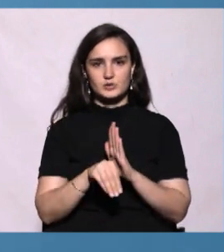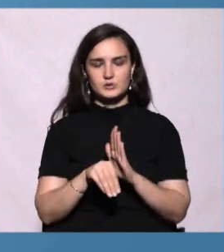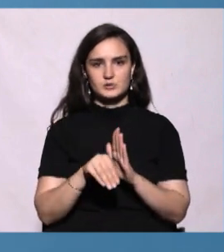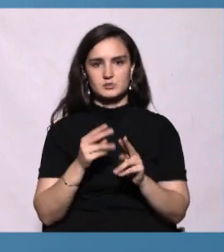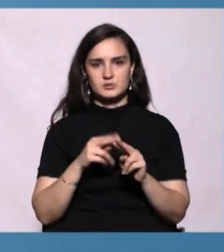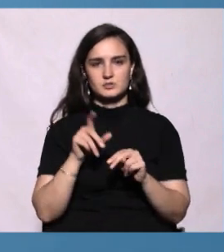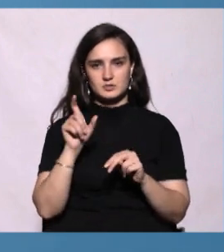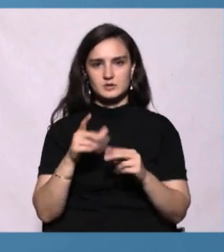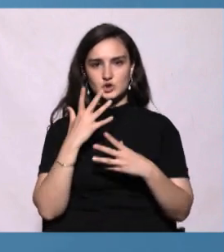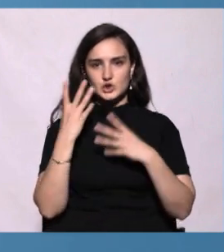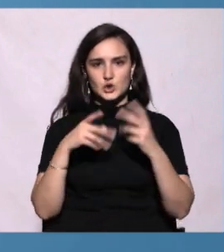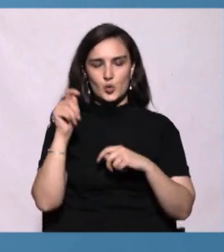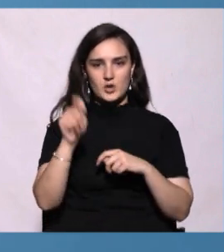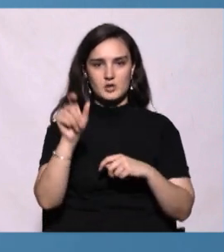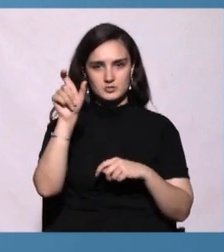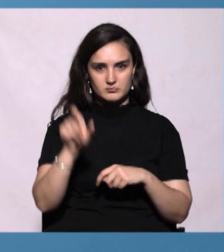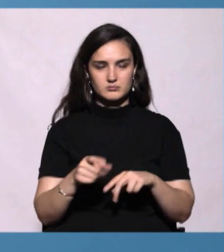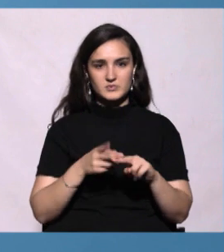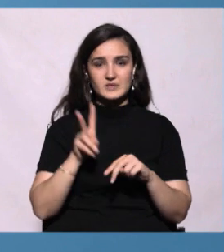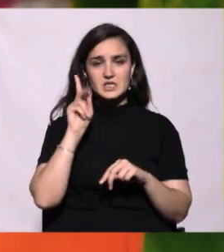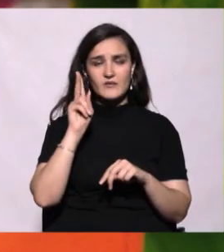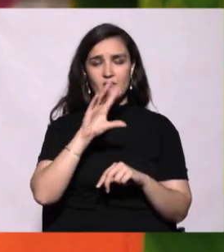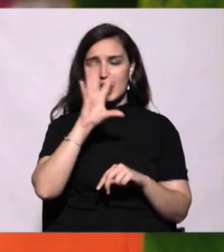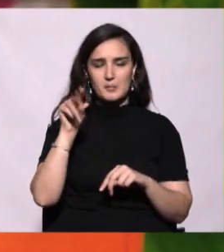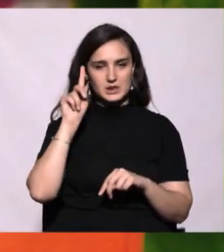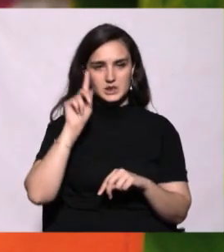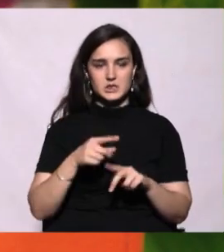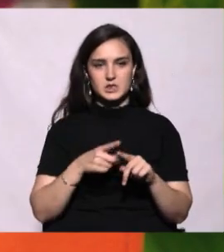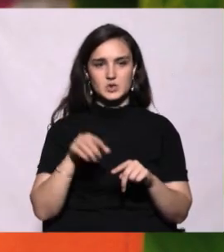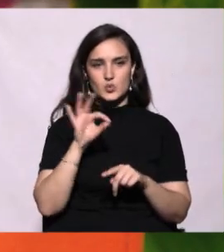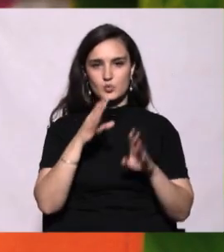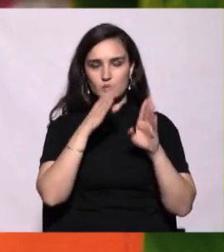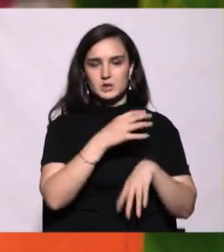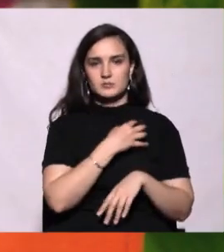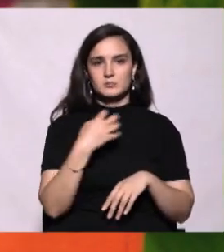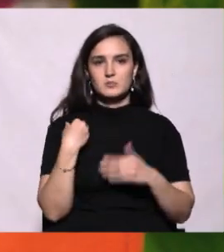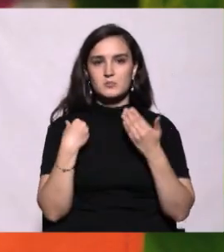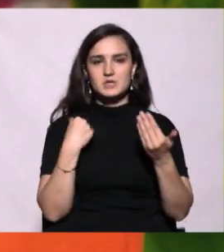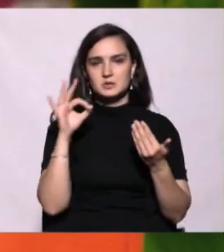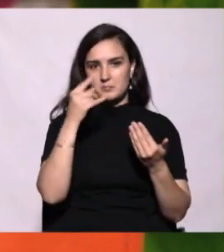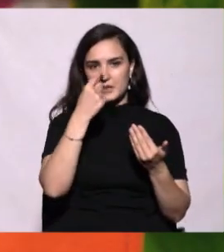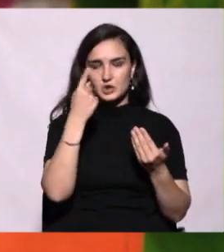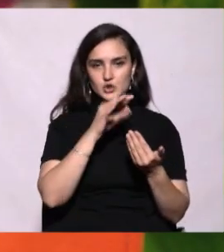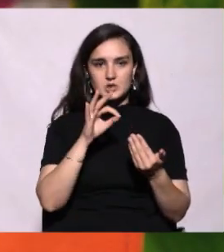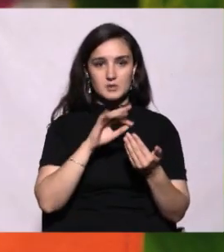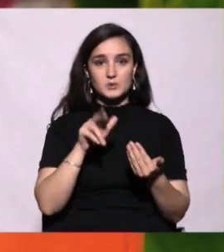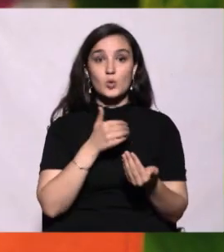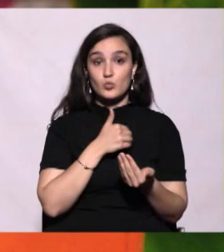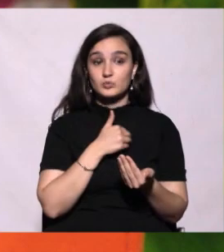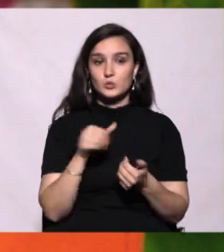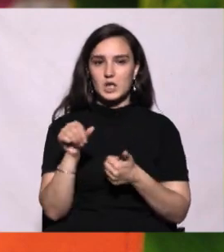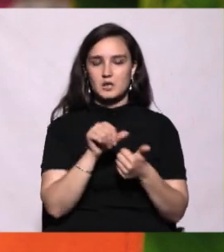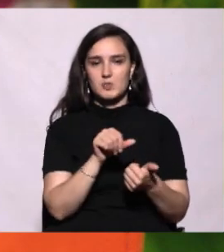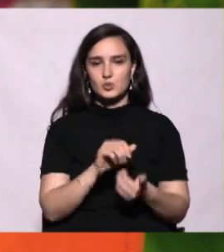So he's a wizard who knows everything about Arthur's great destiny, and he really wants to help